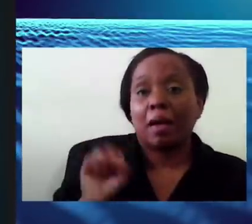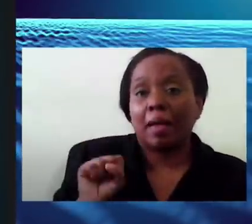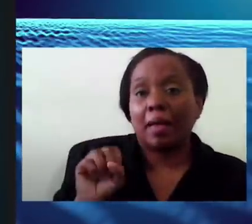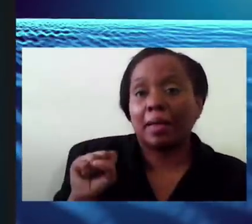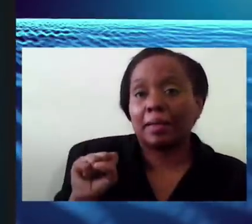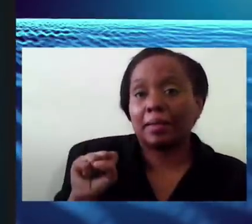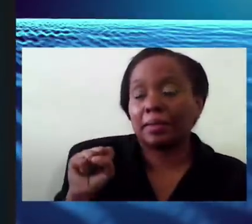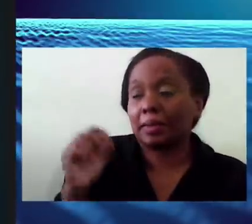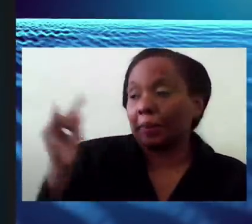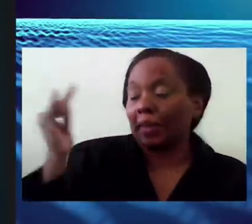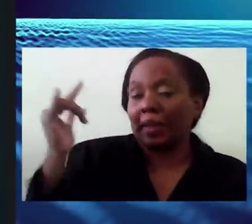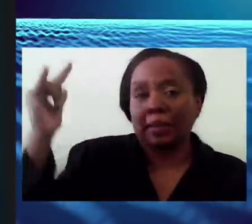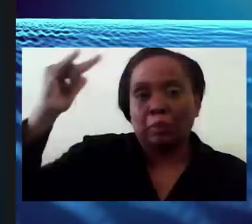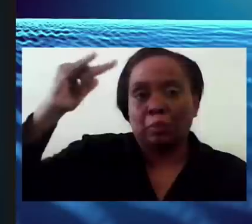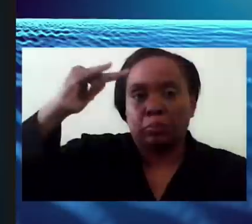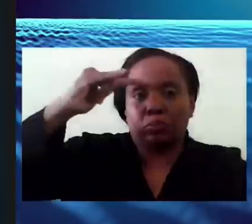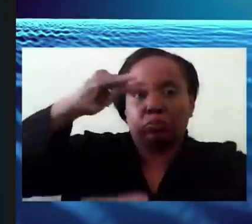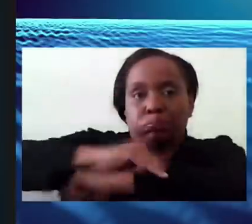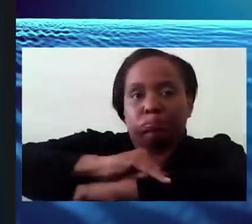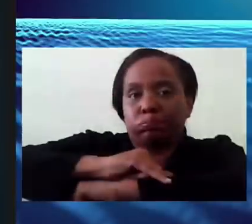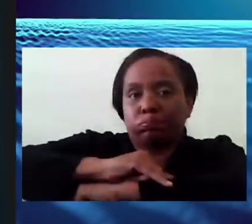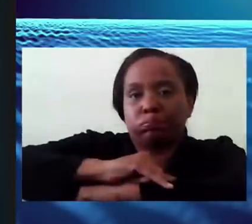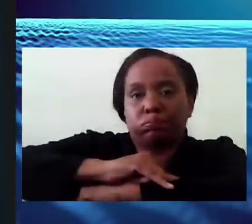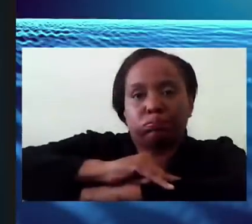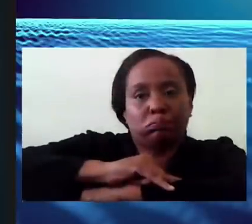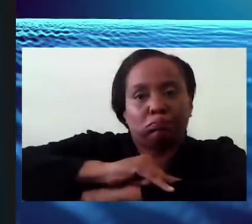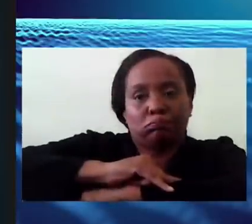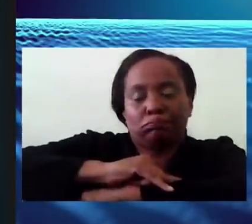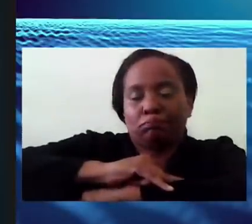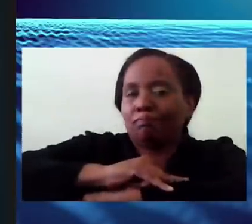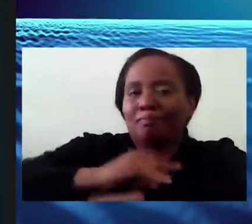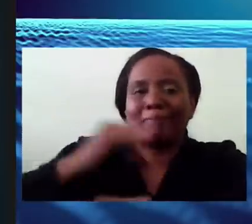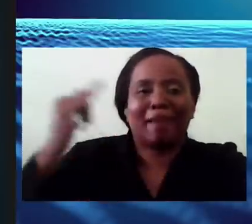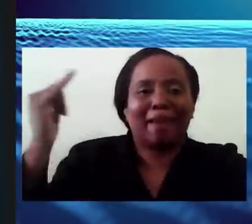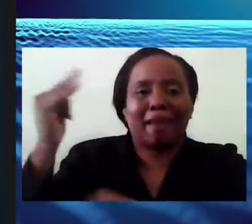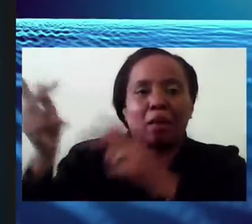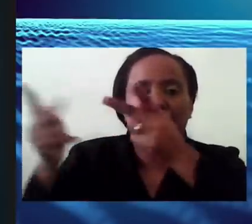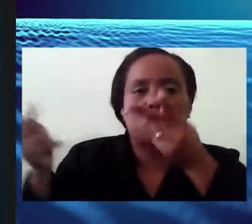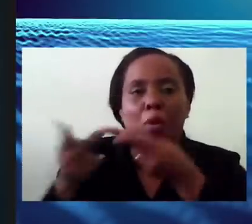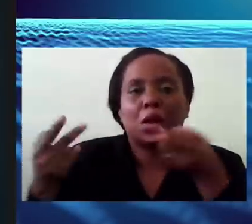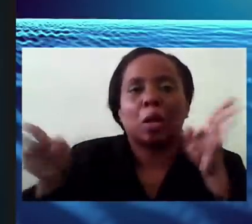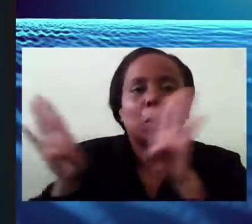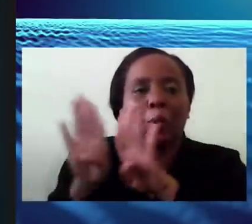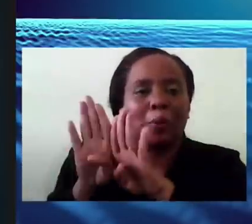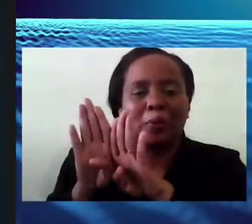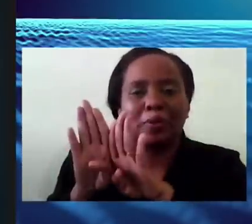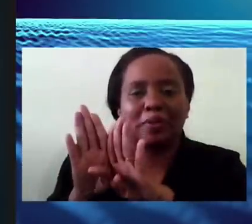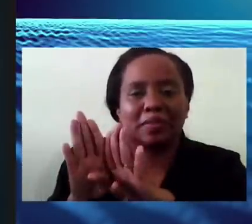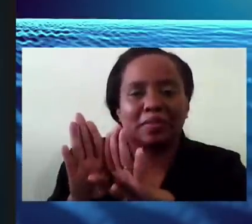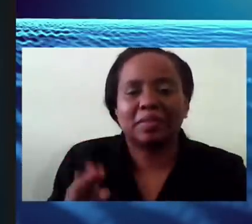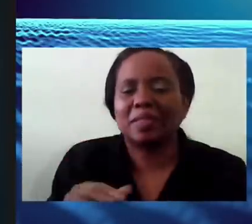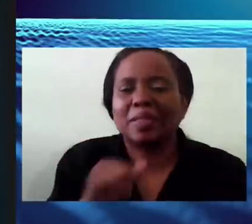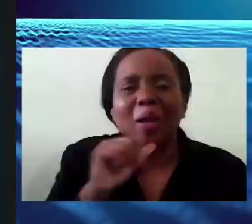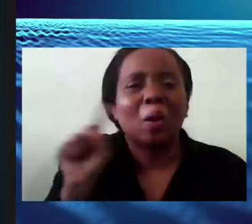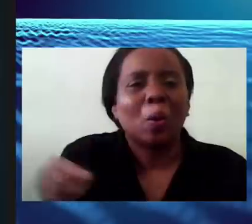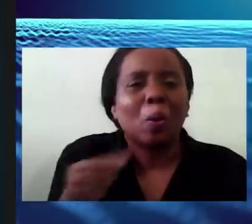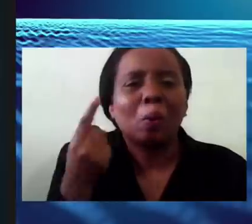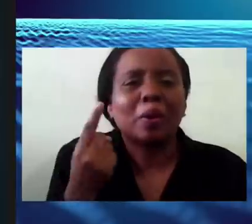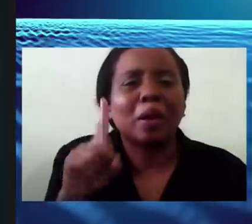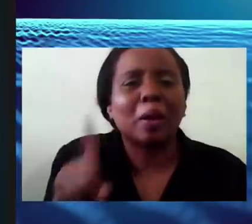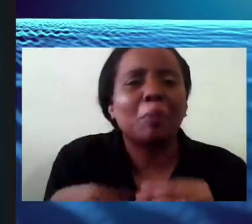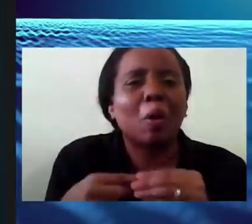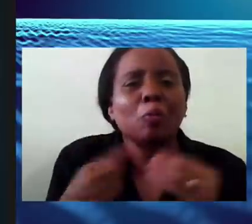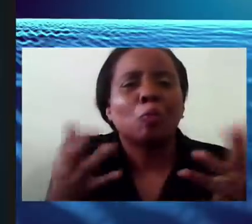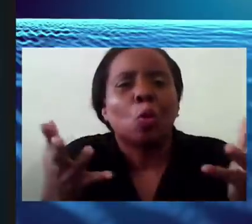our airspace. So it is not as simple as people think initially, and it's critical for us as a country to have